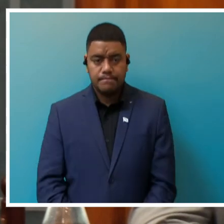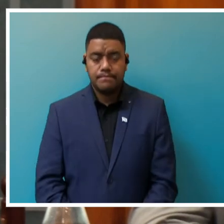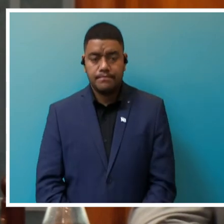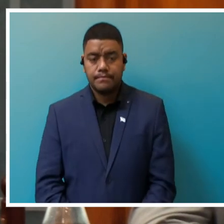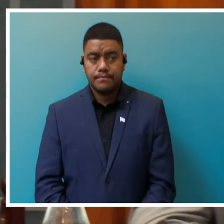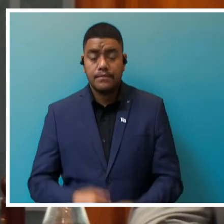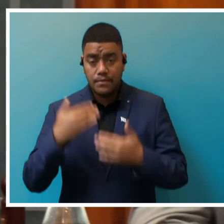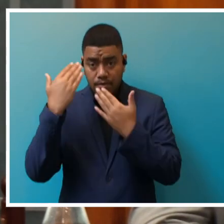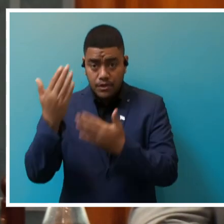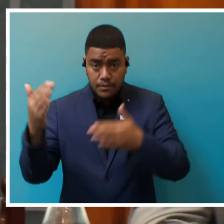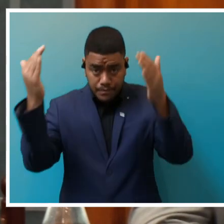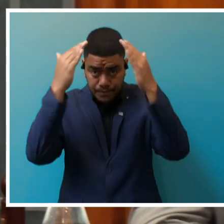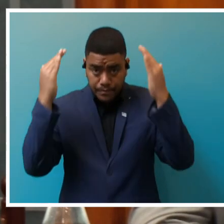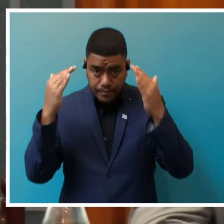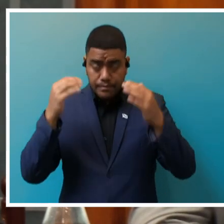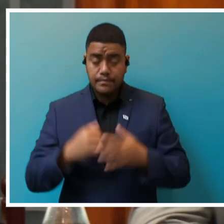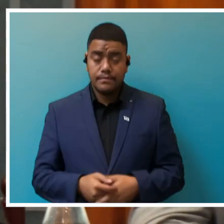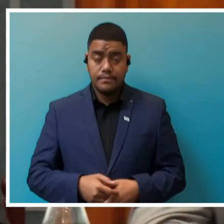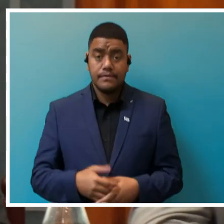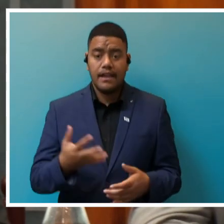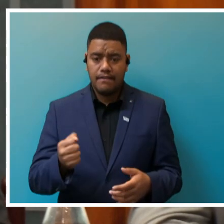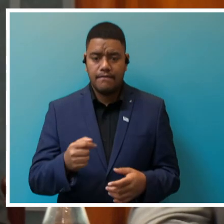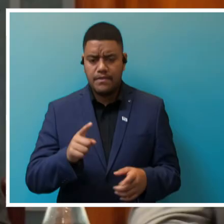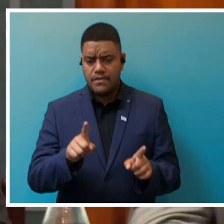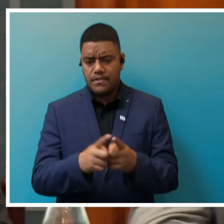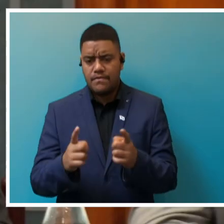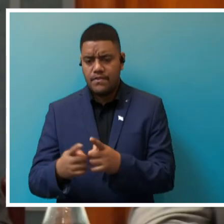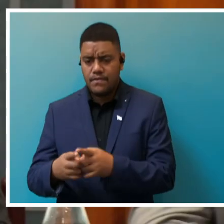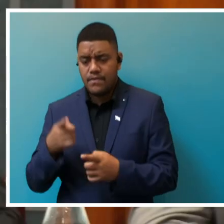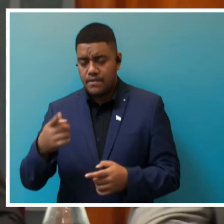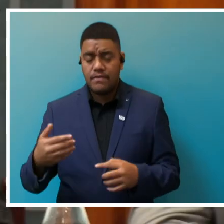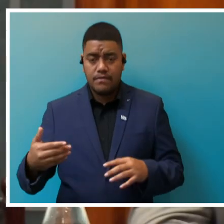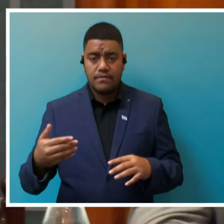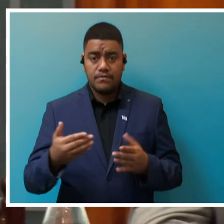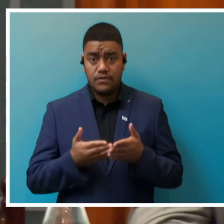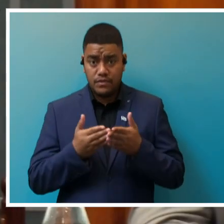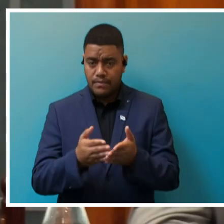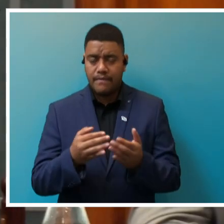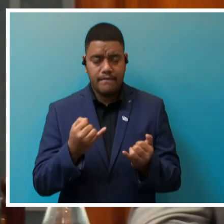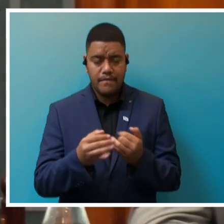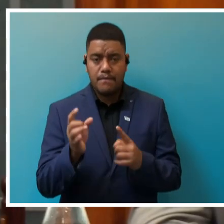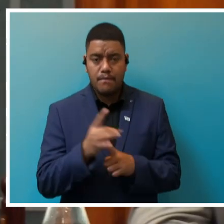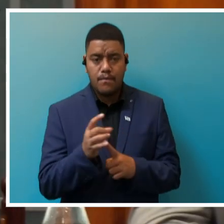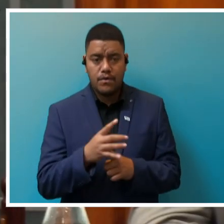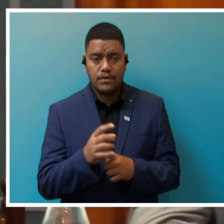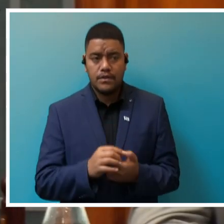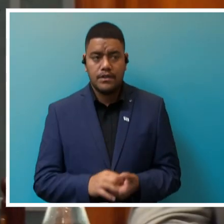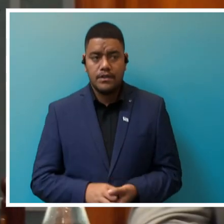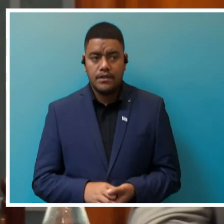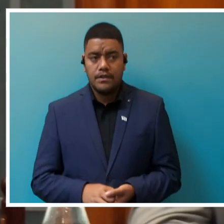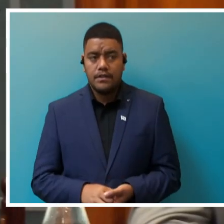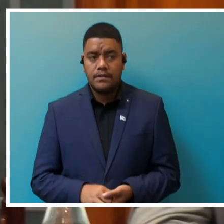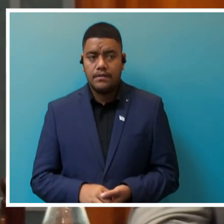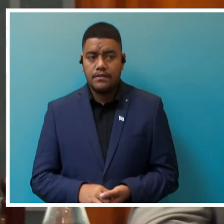Honourable Speaker, sir, different breeds of sheep were imported. A flock of Barbados